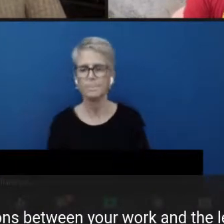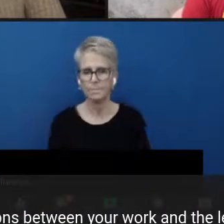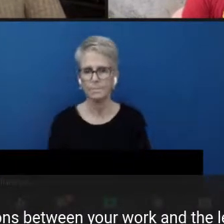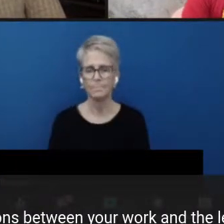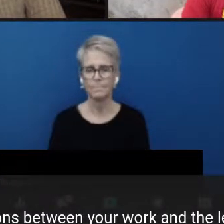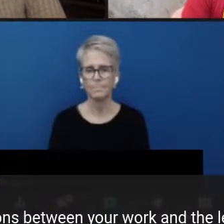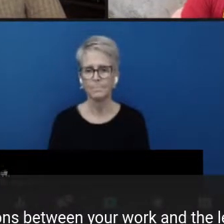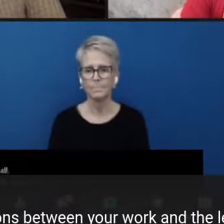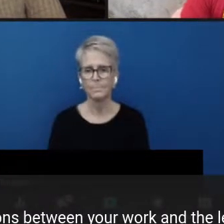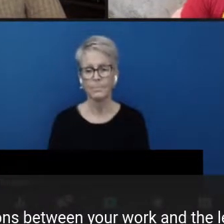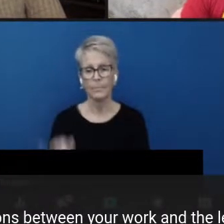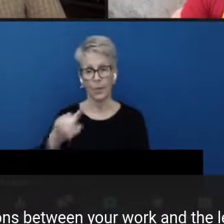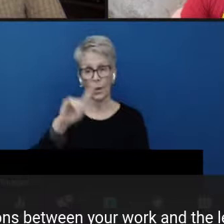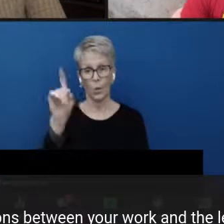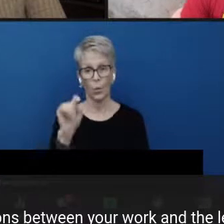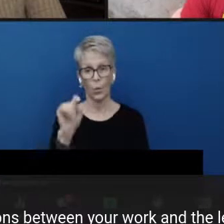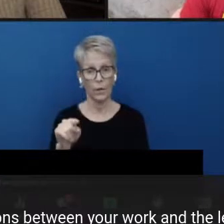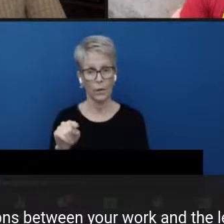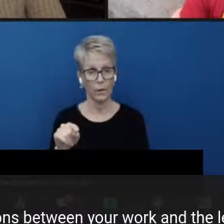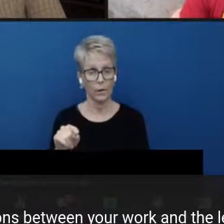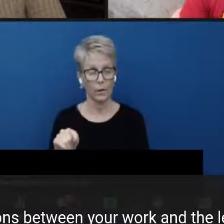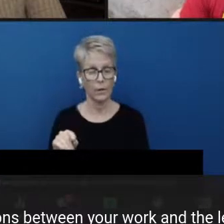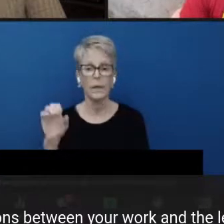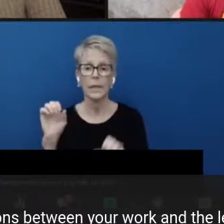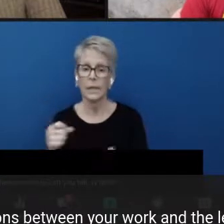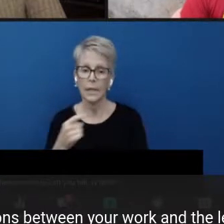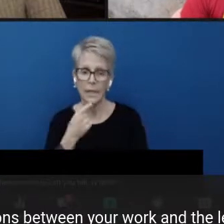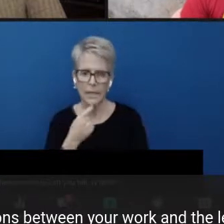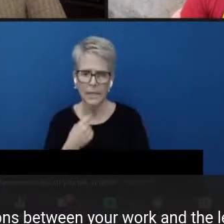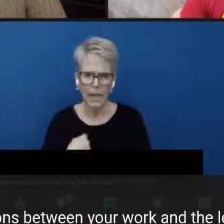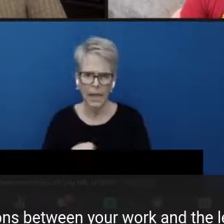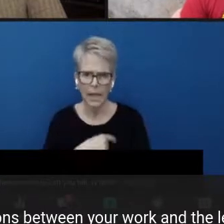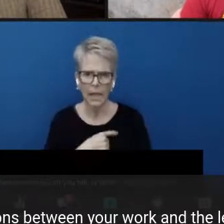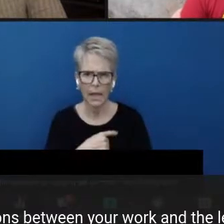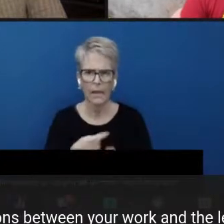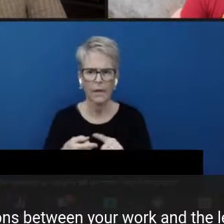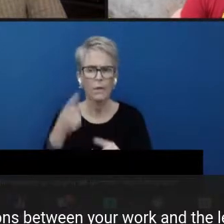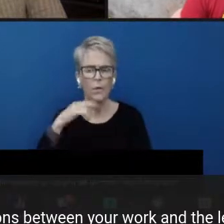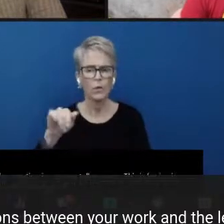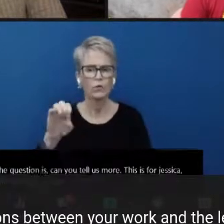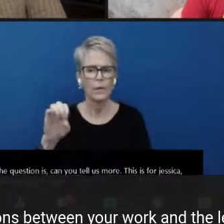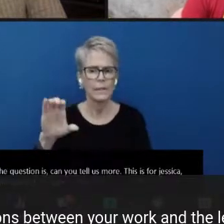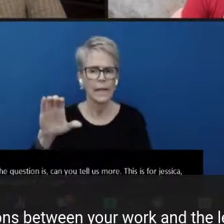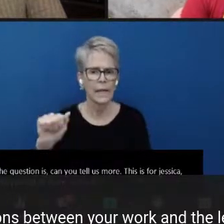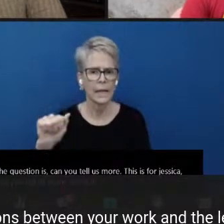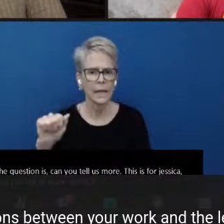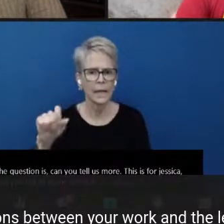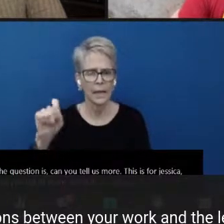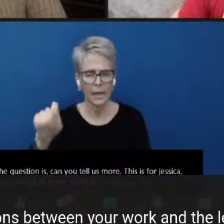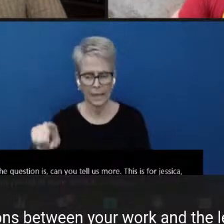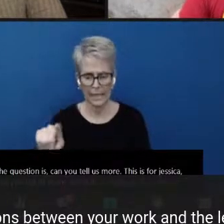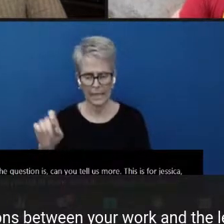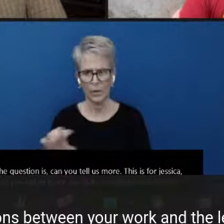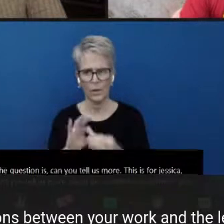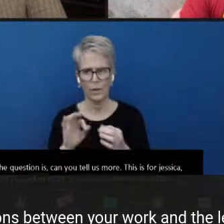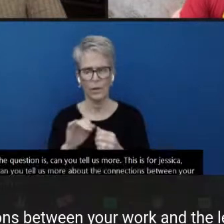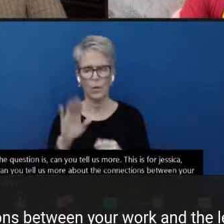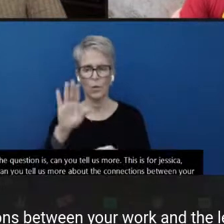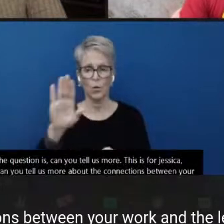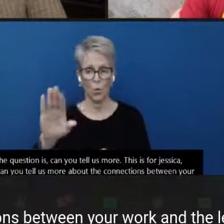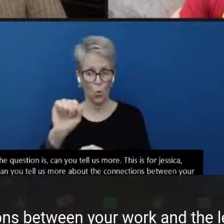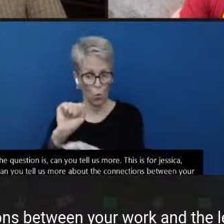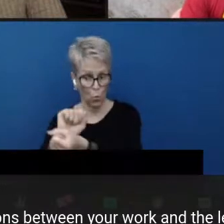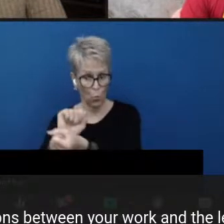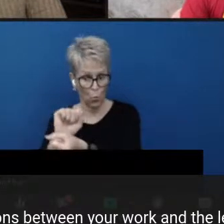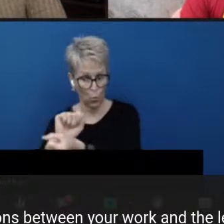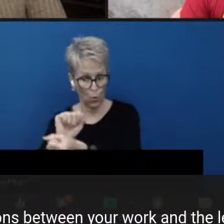The question is, can you tell us more, this is for Jessica, can you tell us more about the connections between your work and